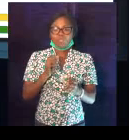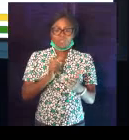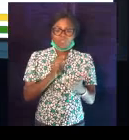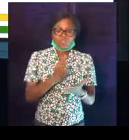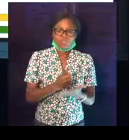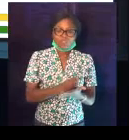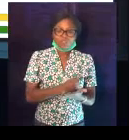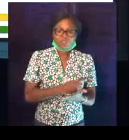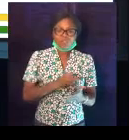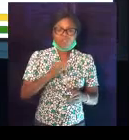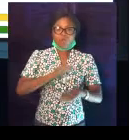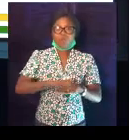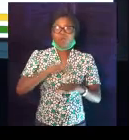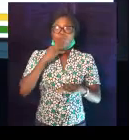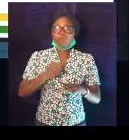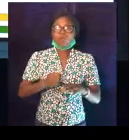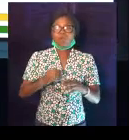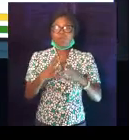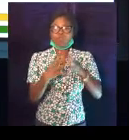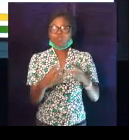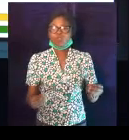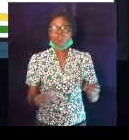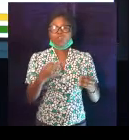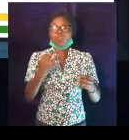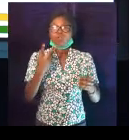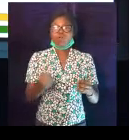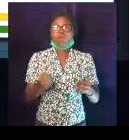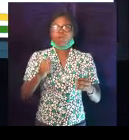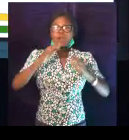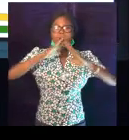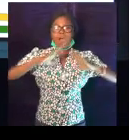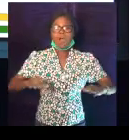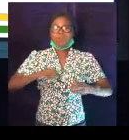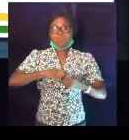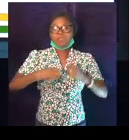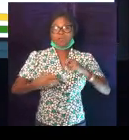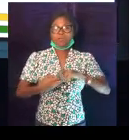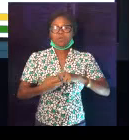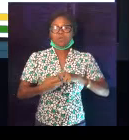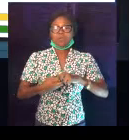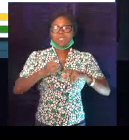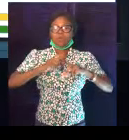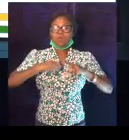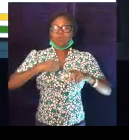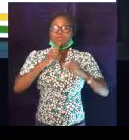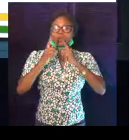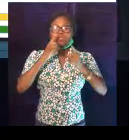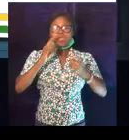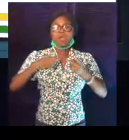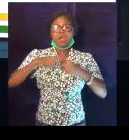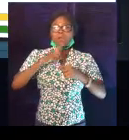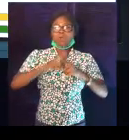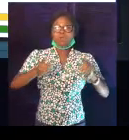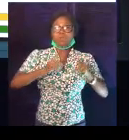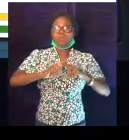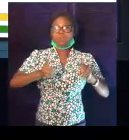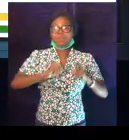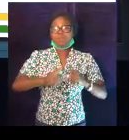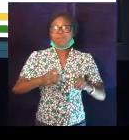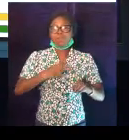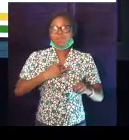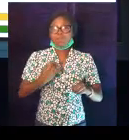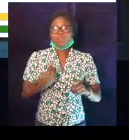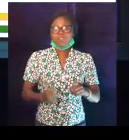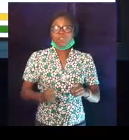about housing. We talked about solution to housing problems. We talked about differences between the rural